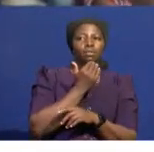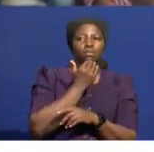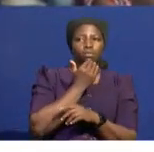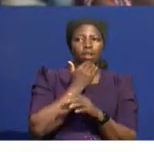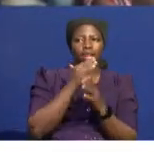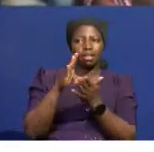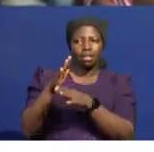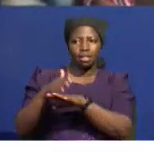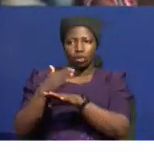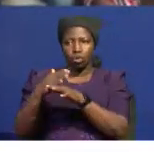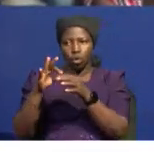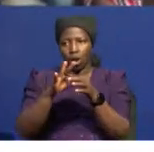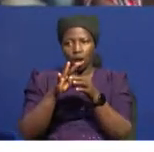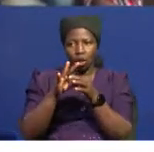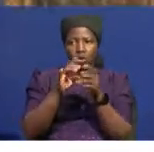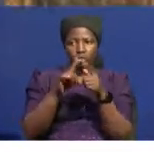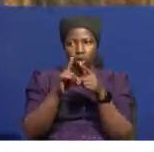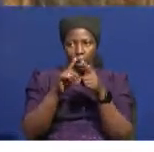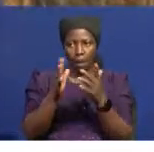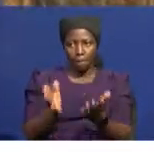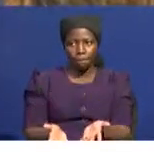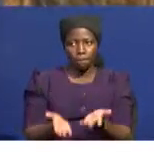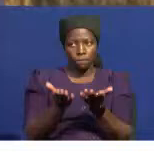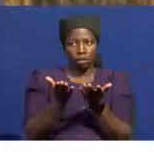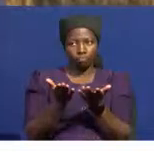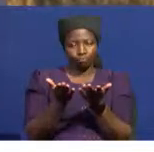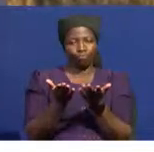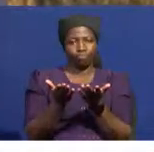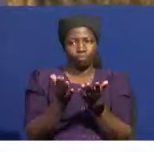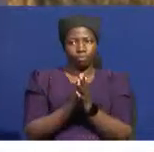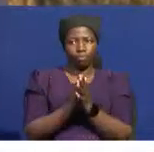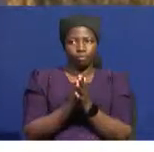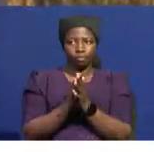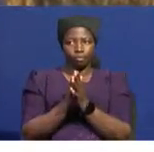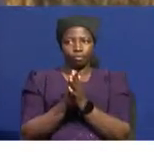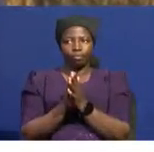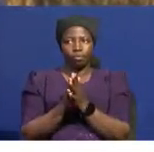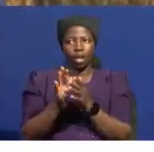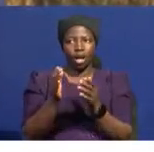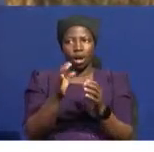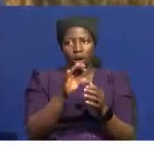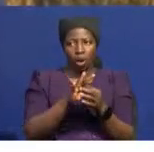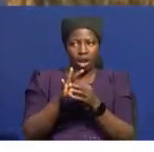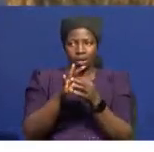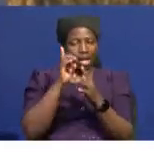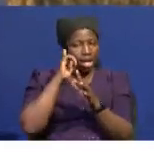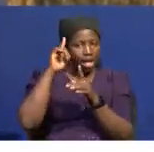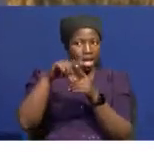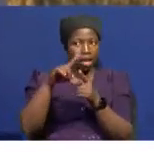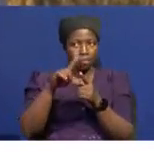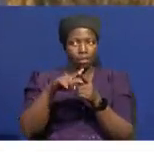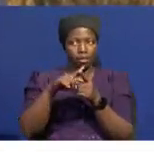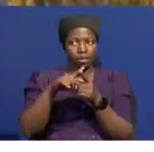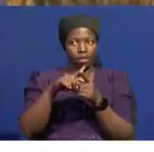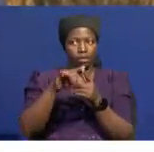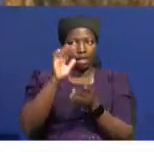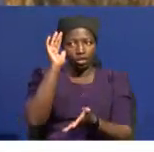economic revolution aimed at combating the high cost of living and eradicating corruption.